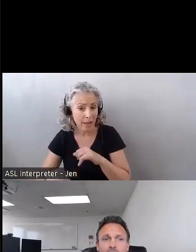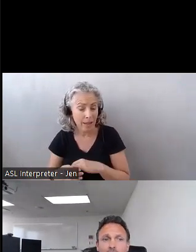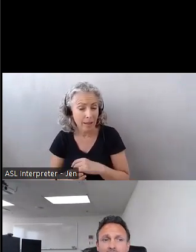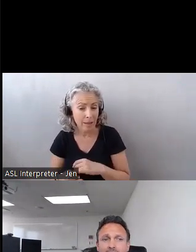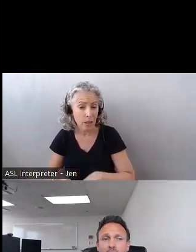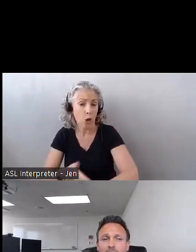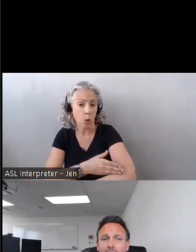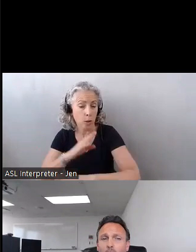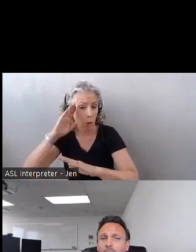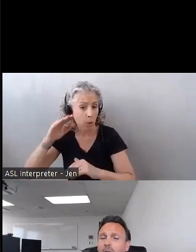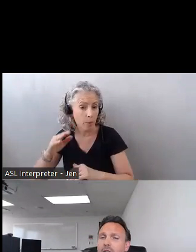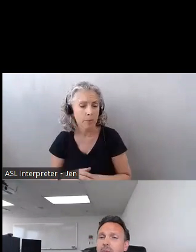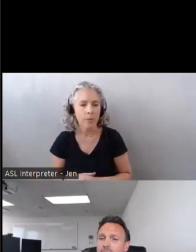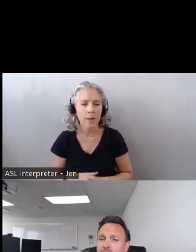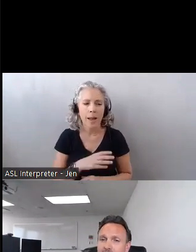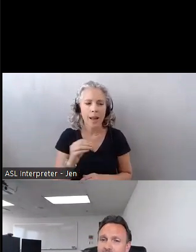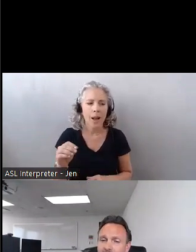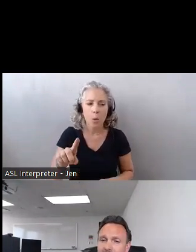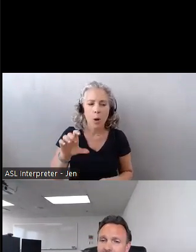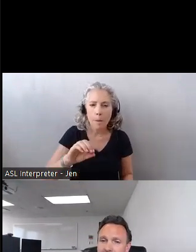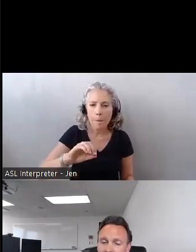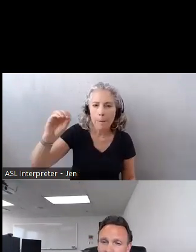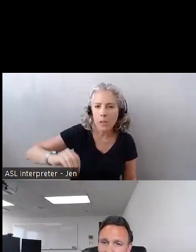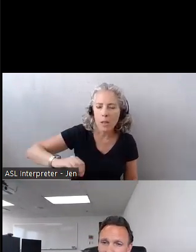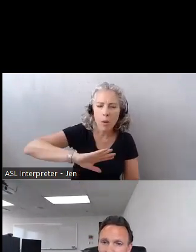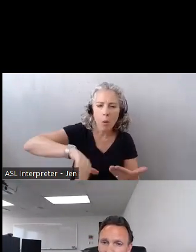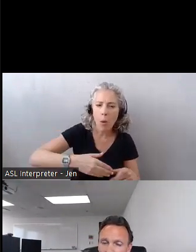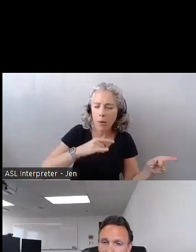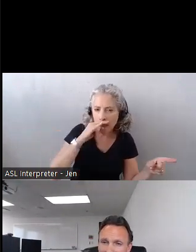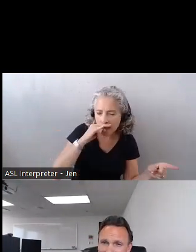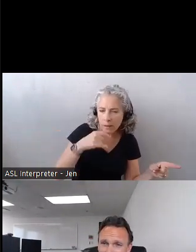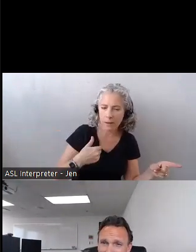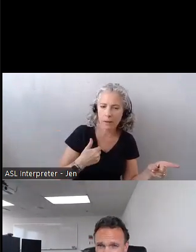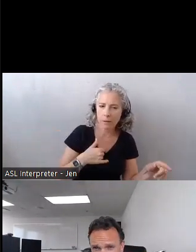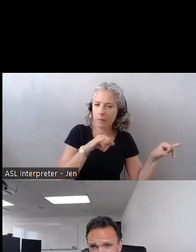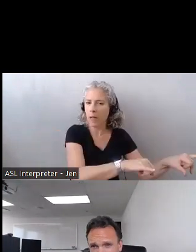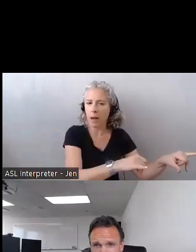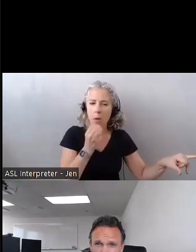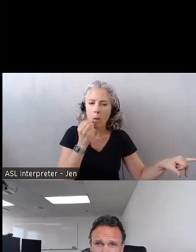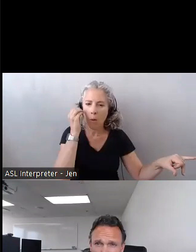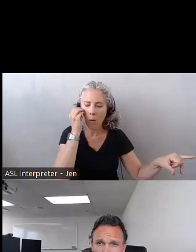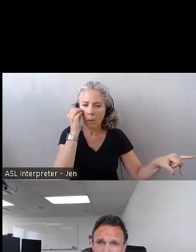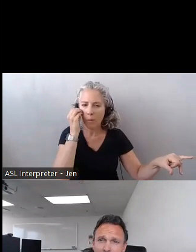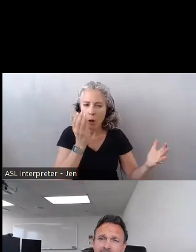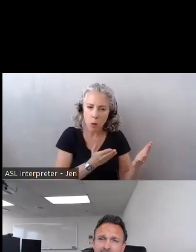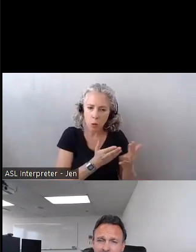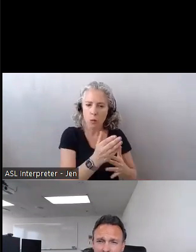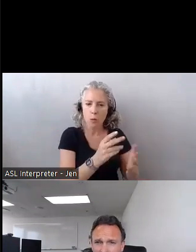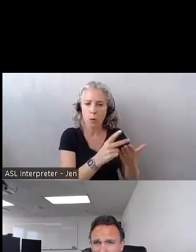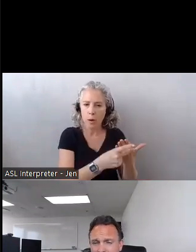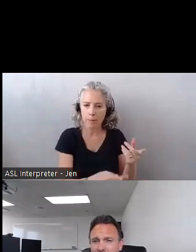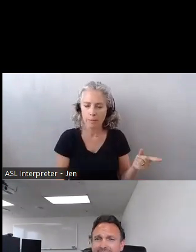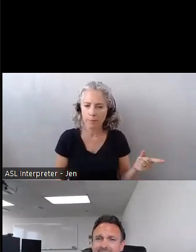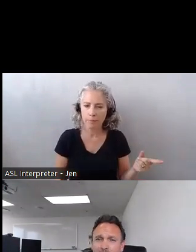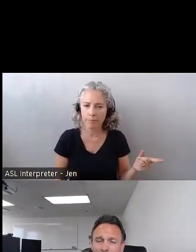then every one of them, 100% of the kids have remained in their house through the duration of this program. So not just